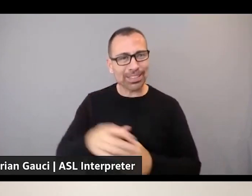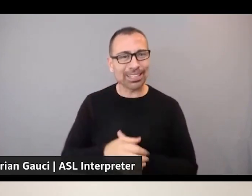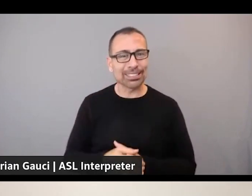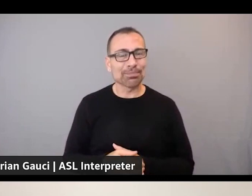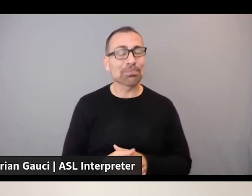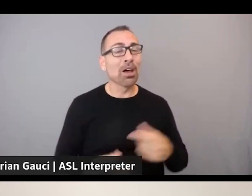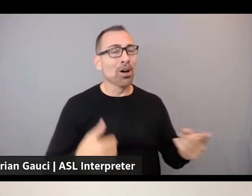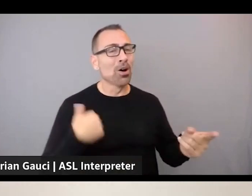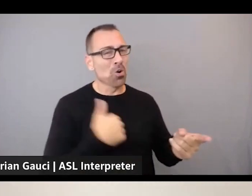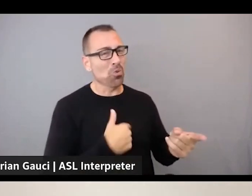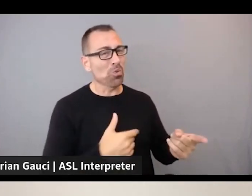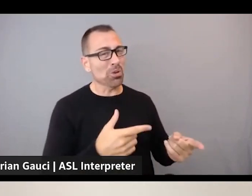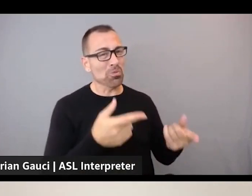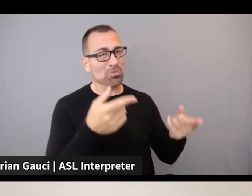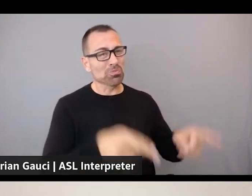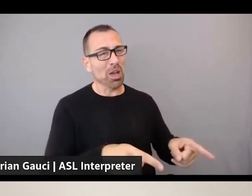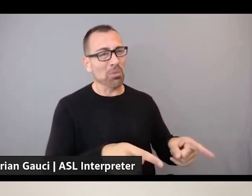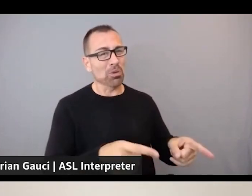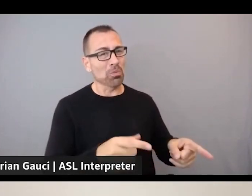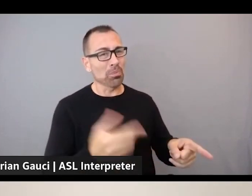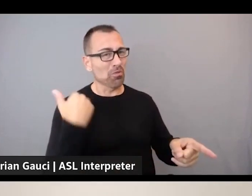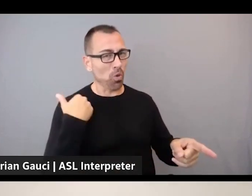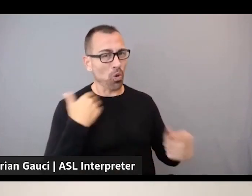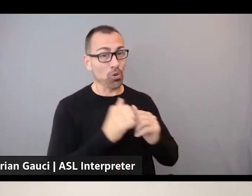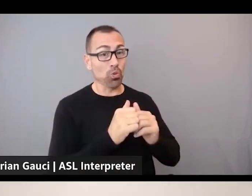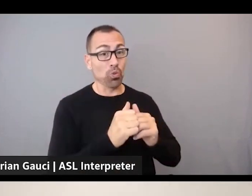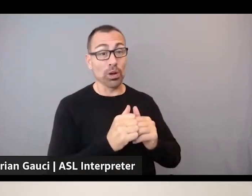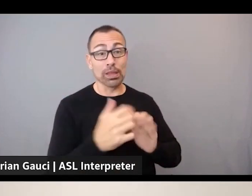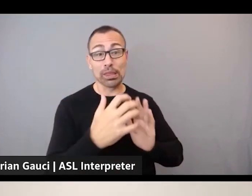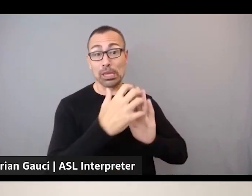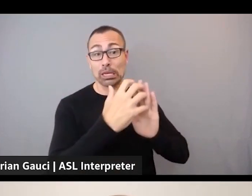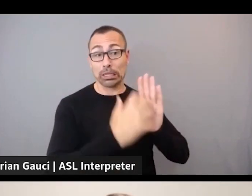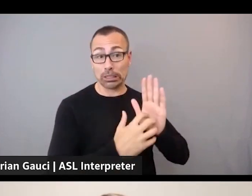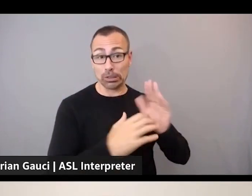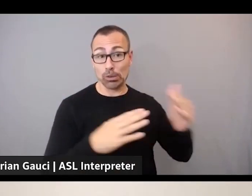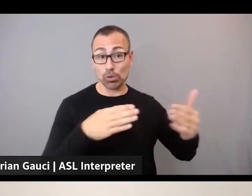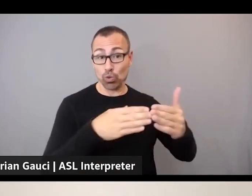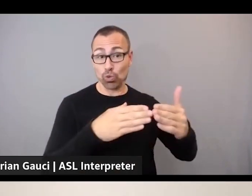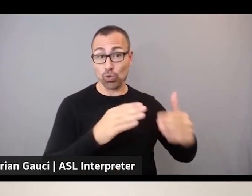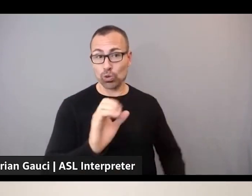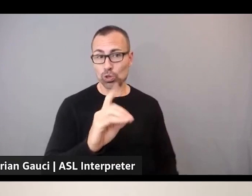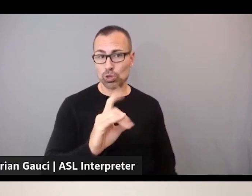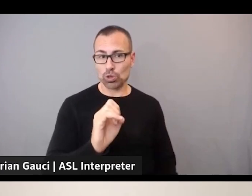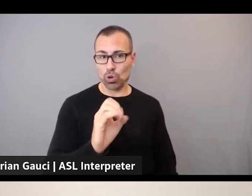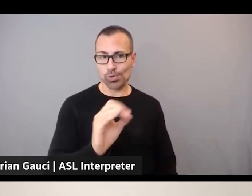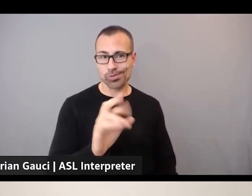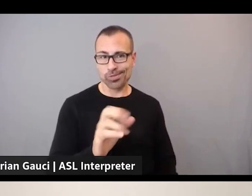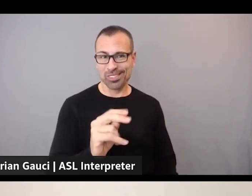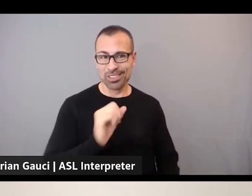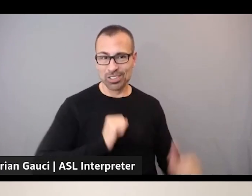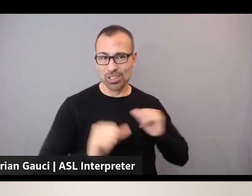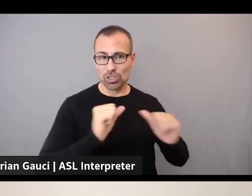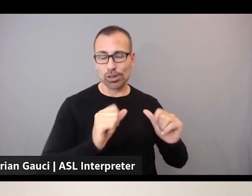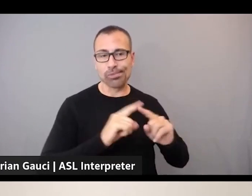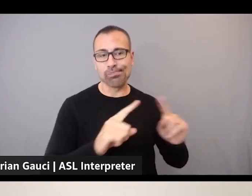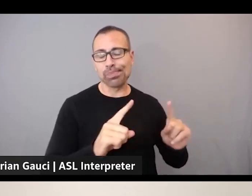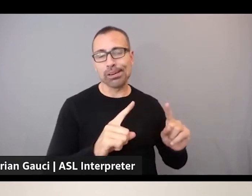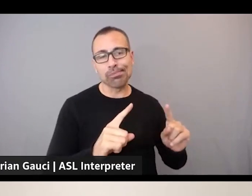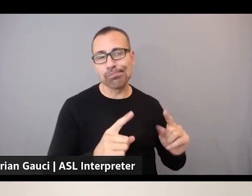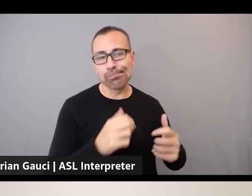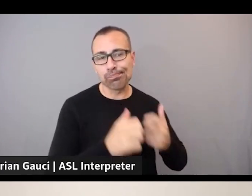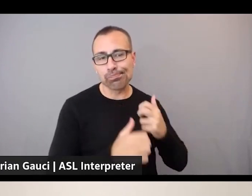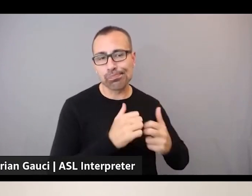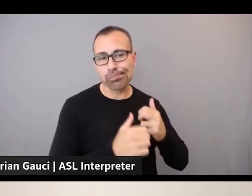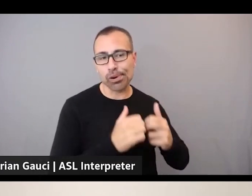some technical difficulties with the stream. So I actually owe everybody an episode of Code Corner. And yeah, we were going to